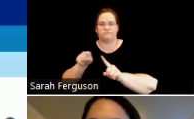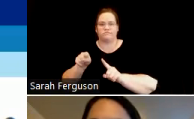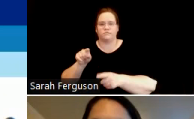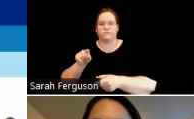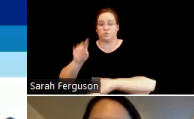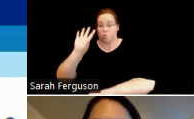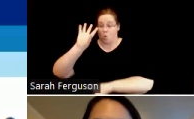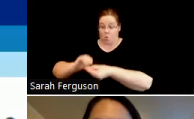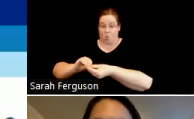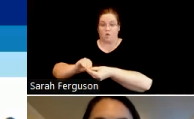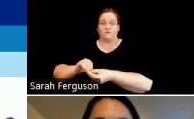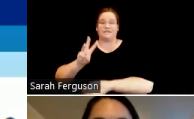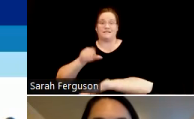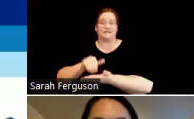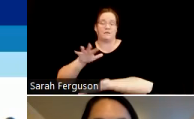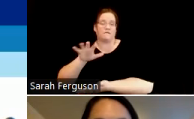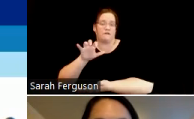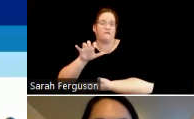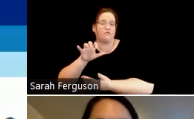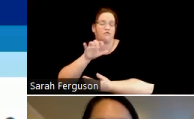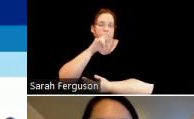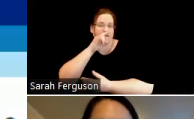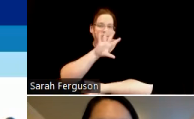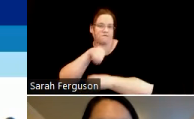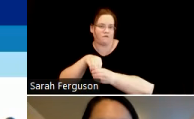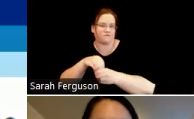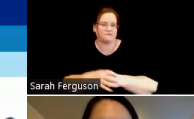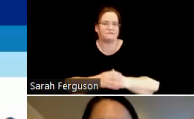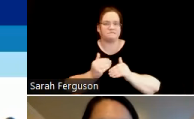6,500 kids included in this trial. Next slide, please.